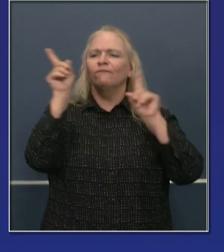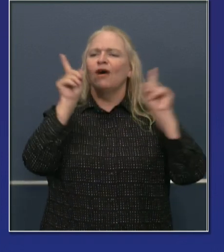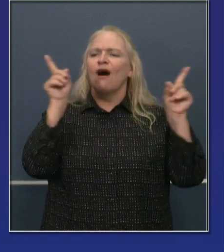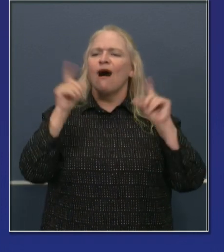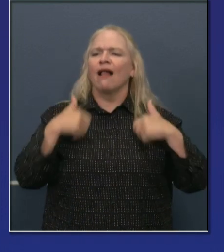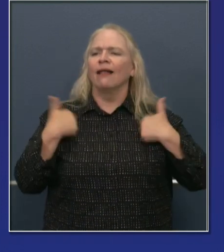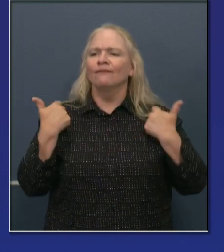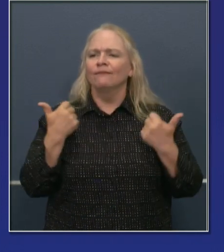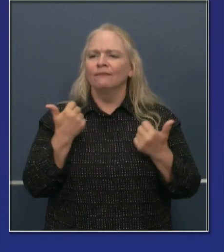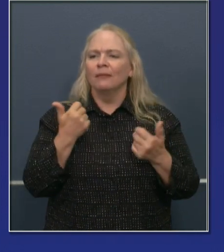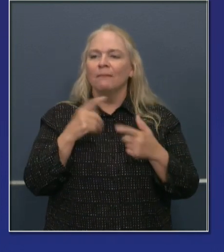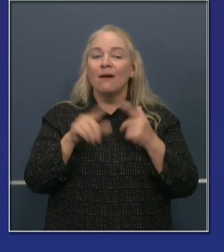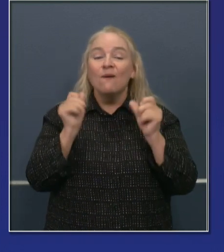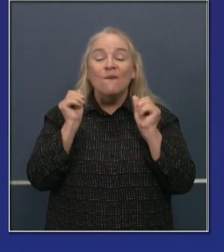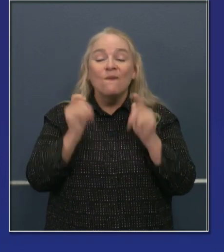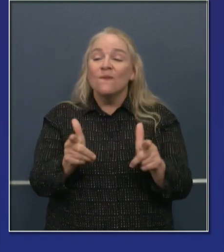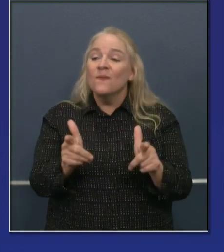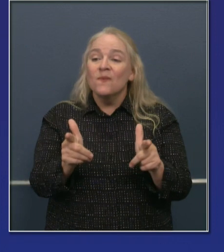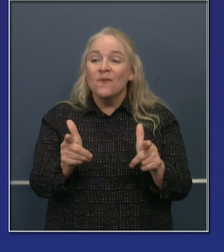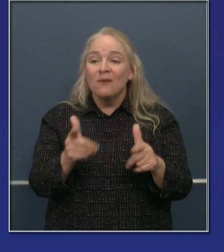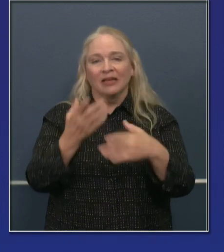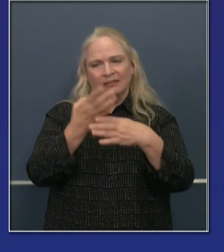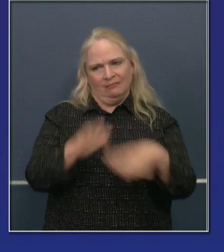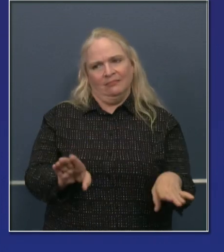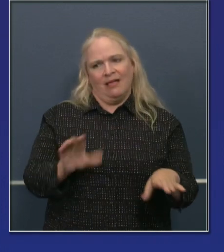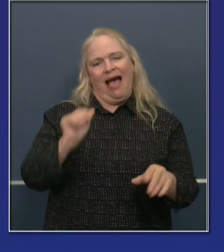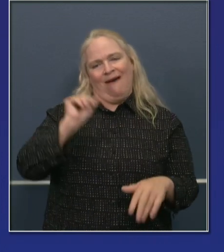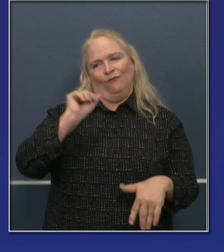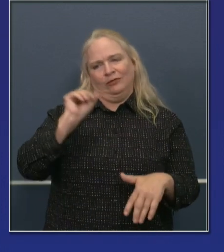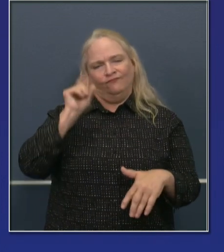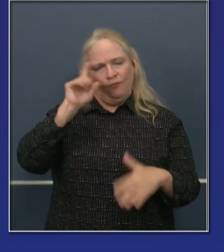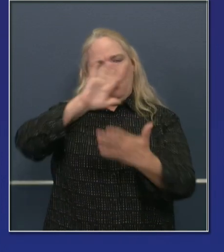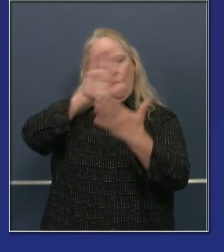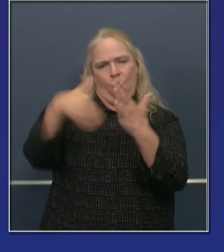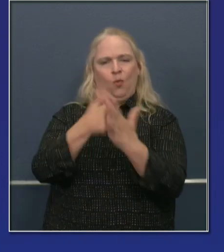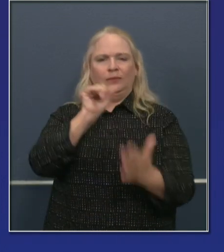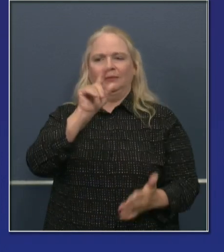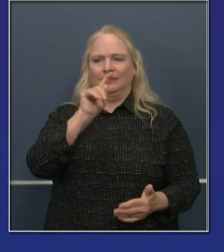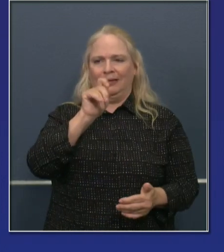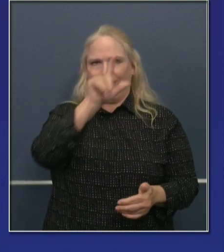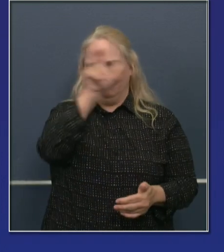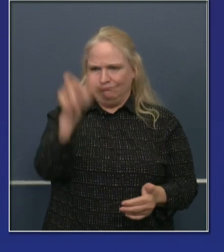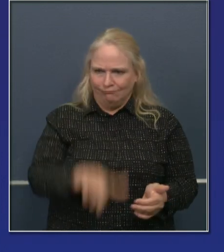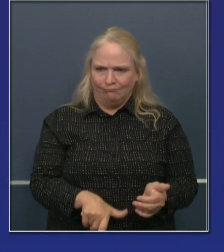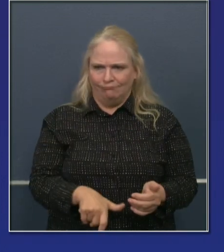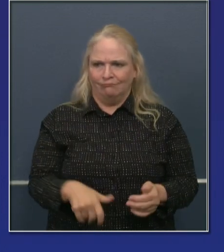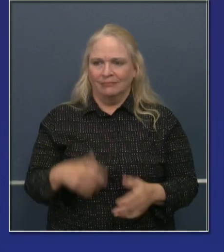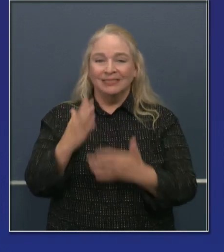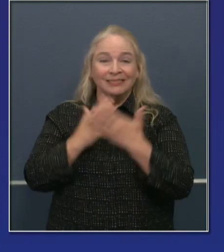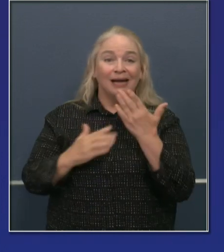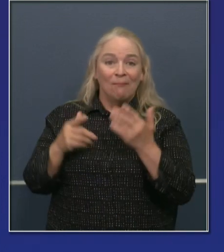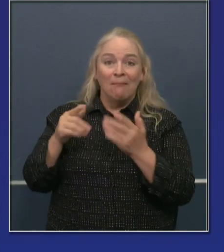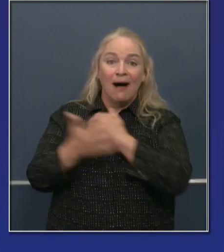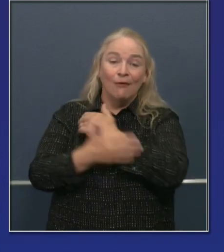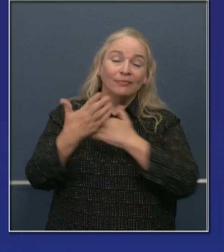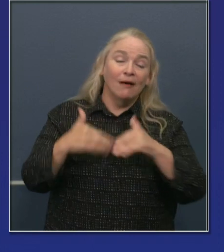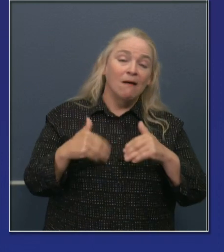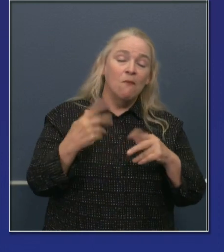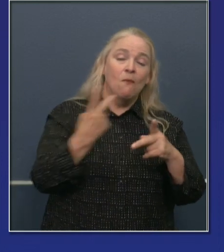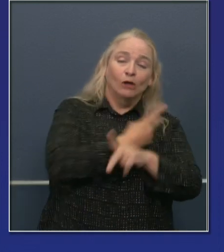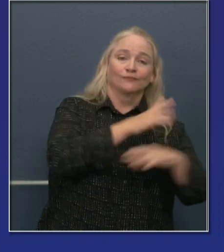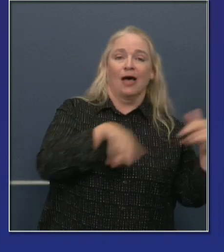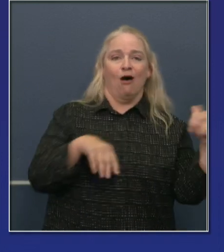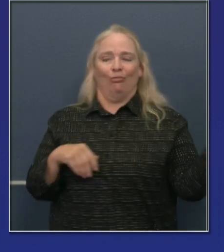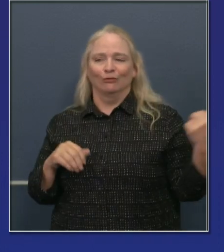additional ventilators. You've made that point in the past around Imperial County. The reason we are moving forward today